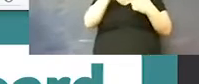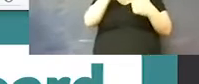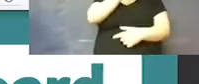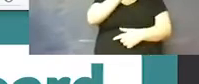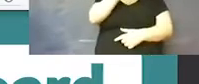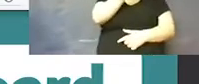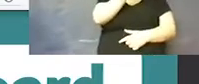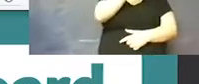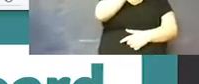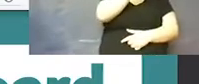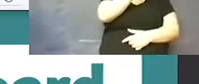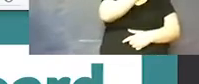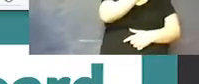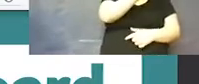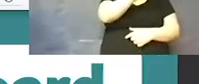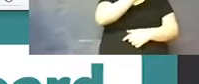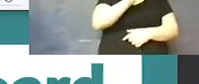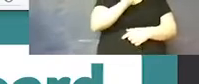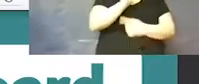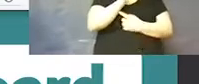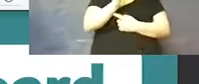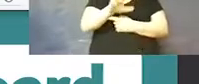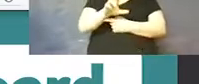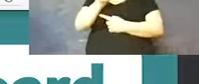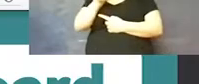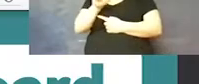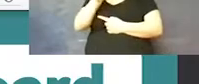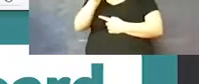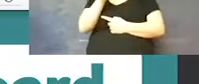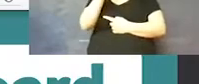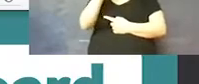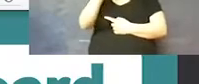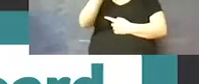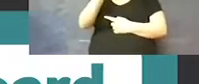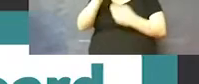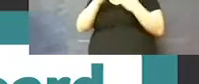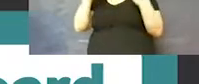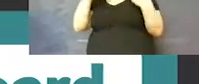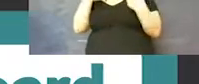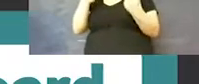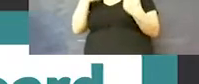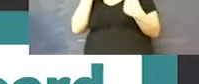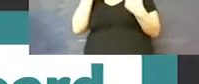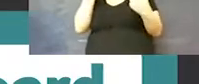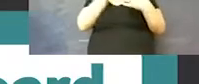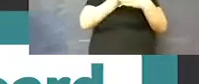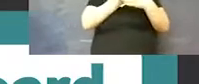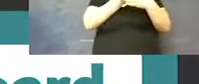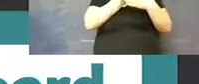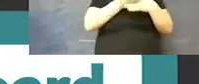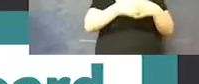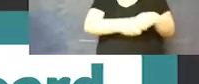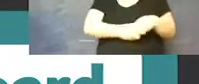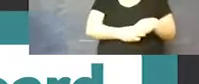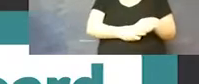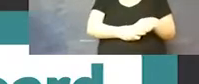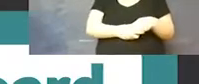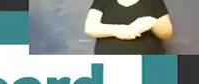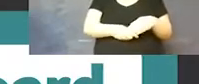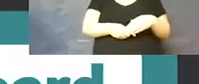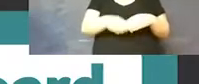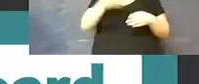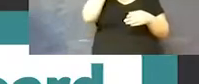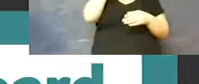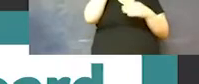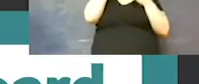and Cities Health Department or Austin Public Health during the holiday break. So just know that that